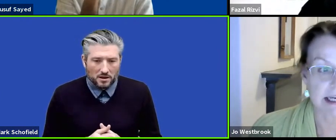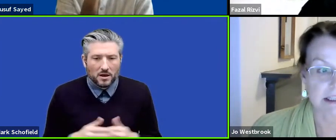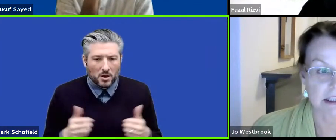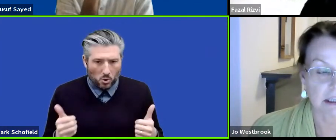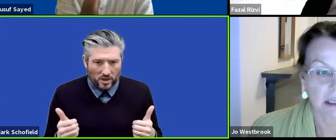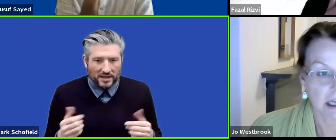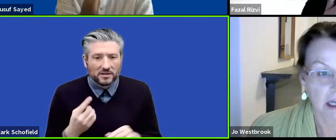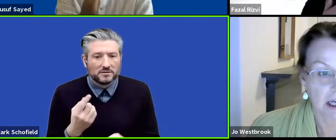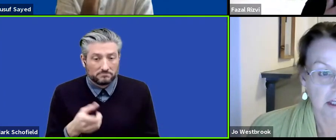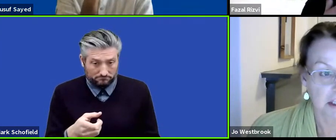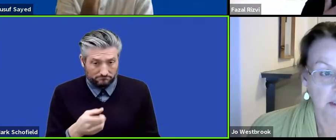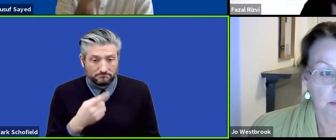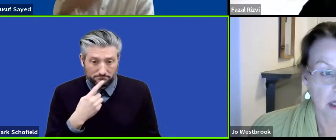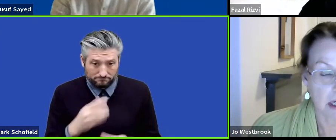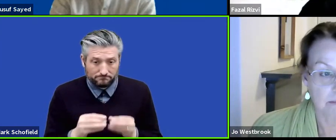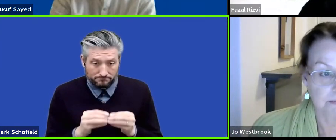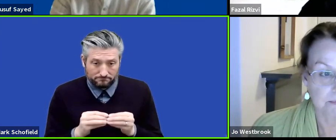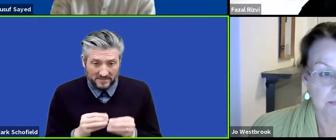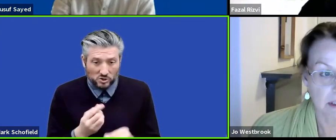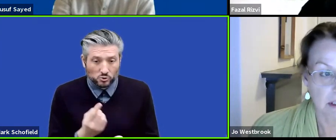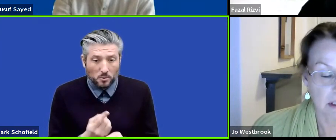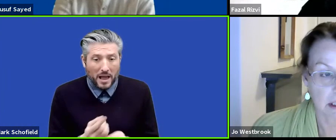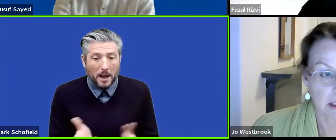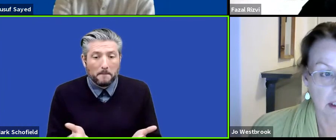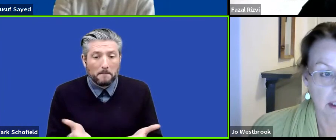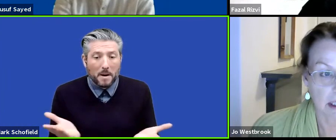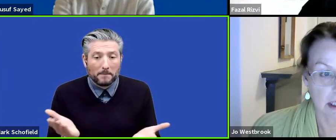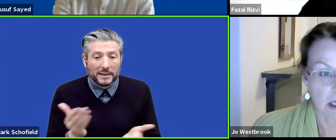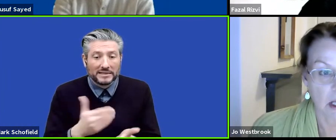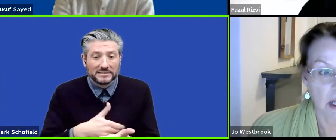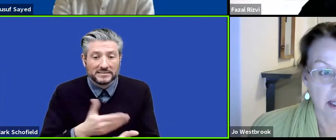public sector, you know,